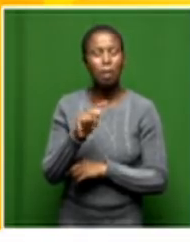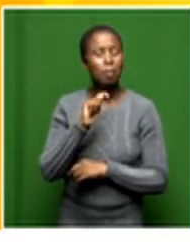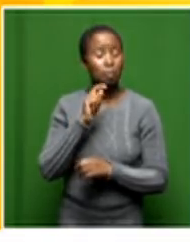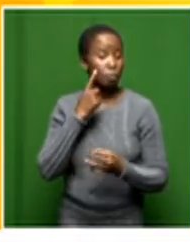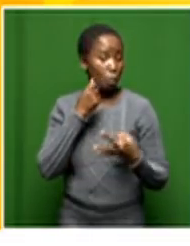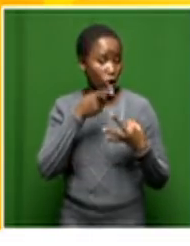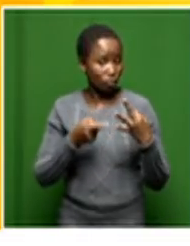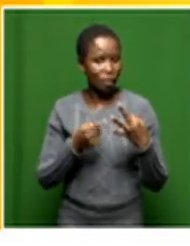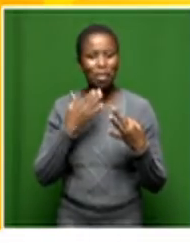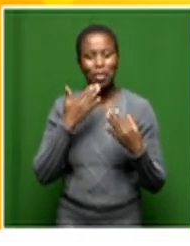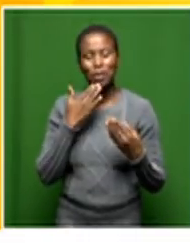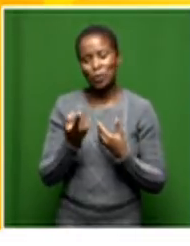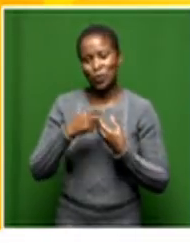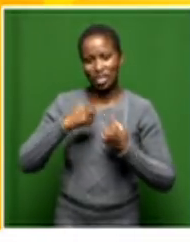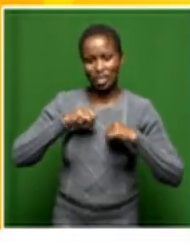Morning Live.